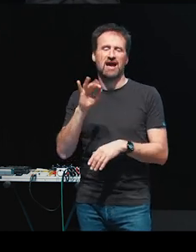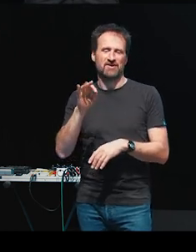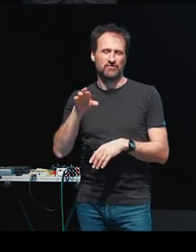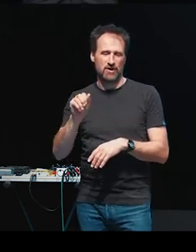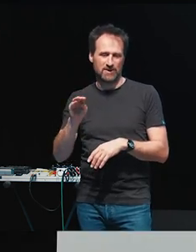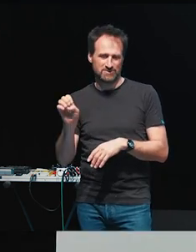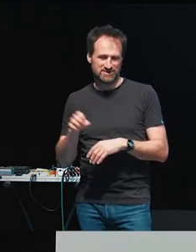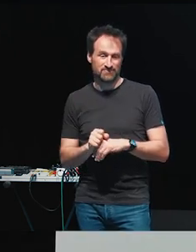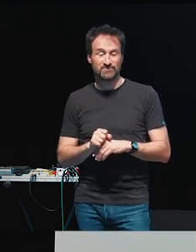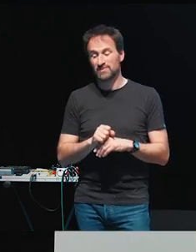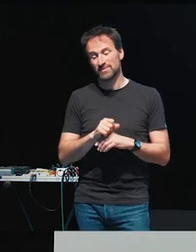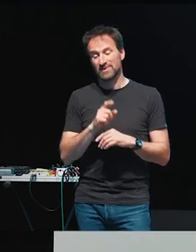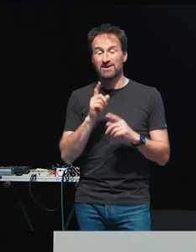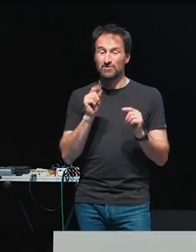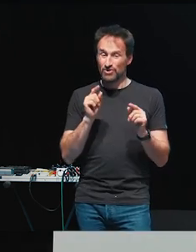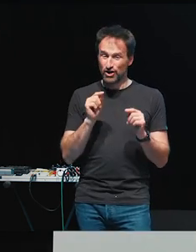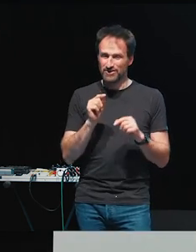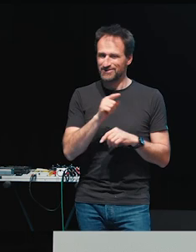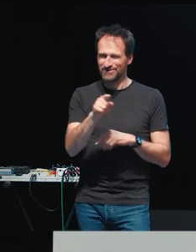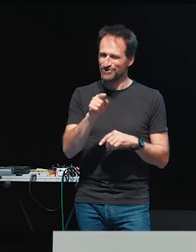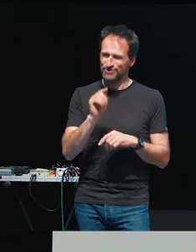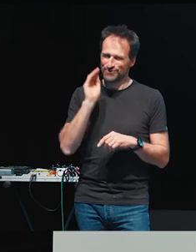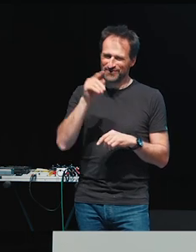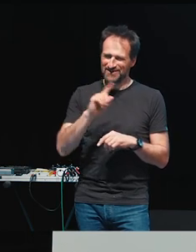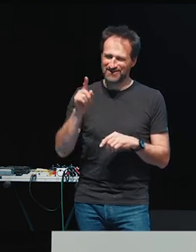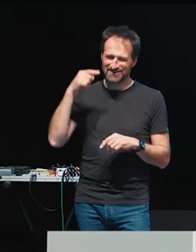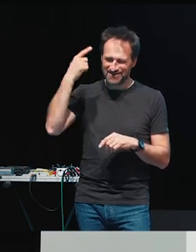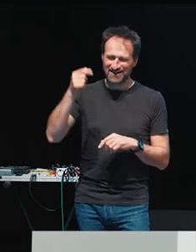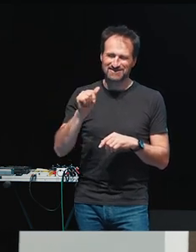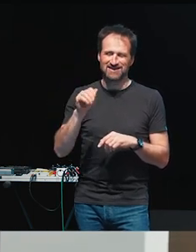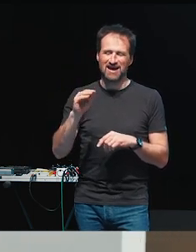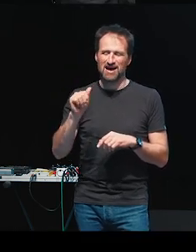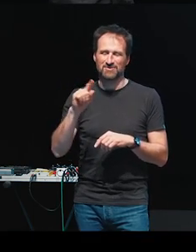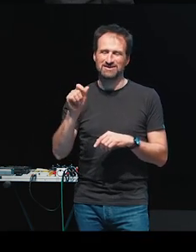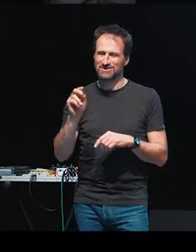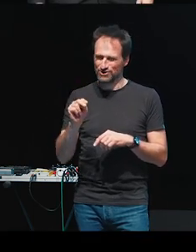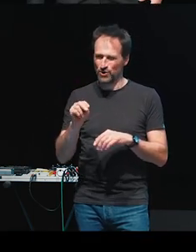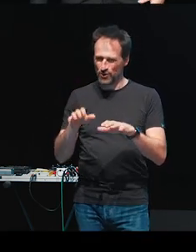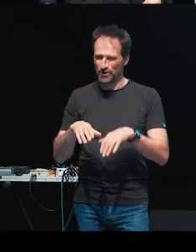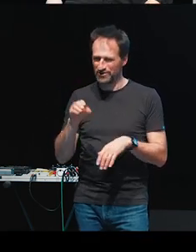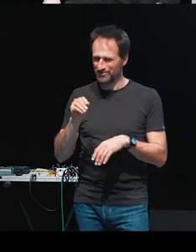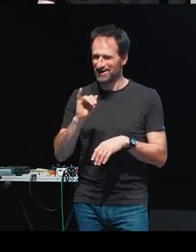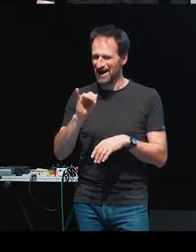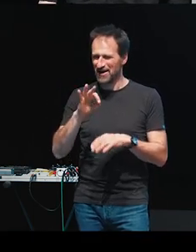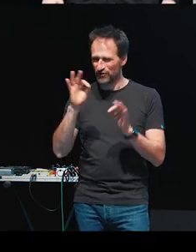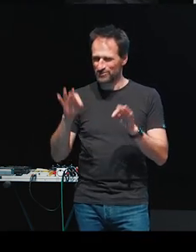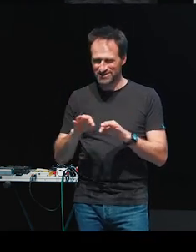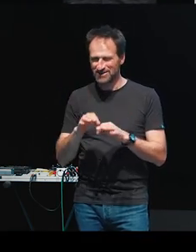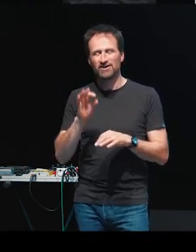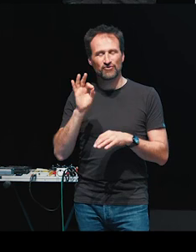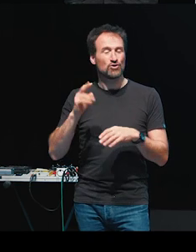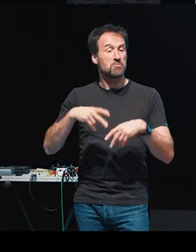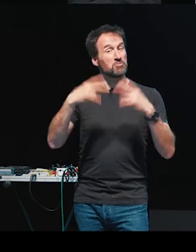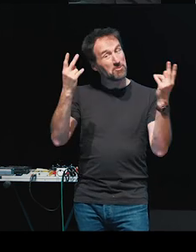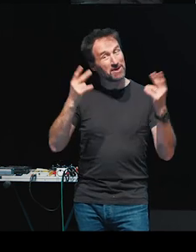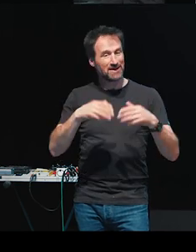will not write the next Amazon with iframes. It is not a good fit, as you know, for public websites, but it